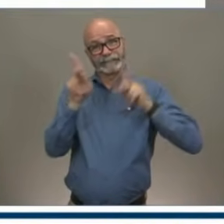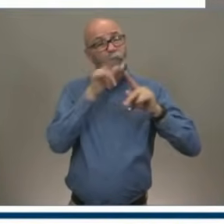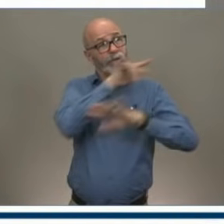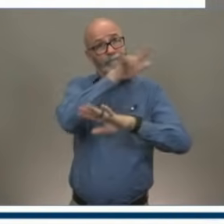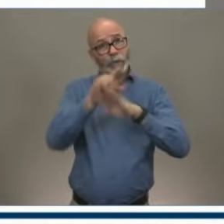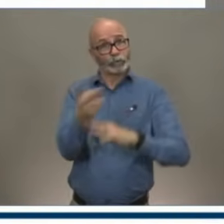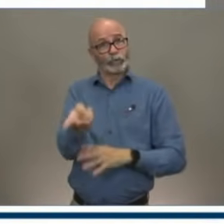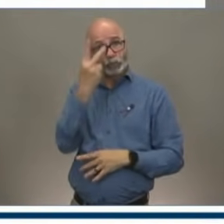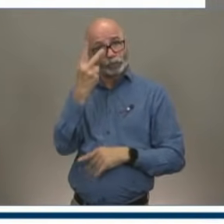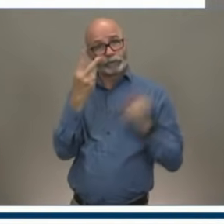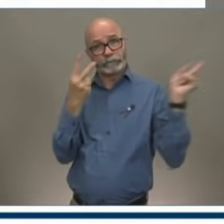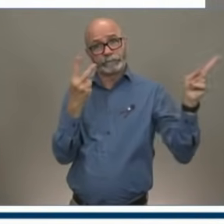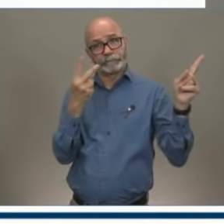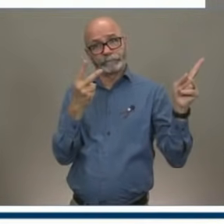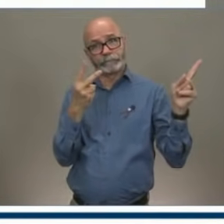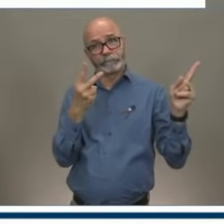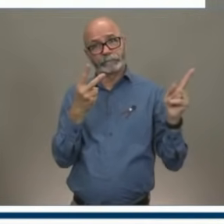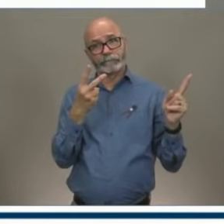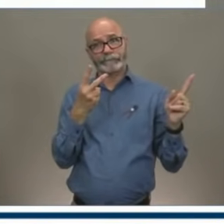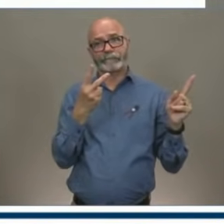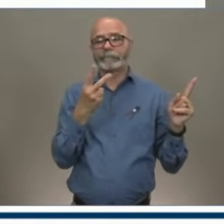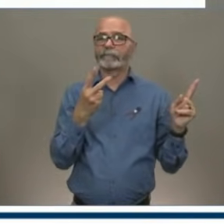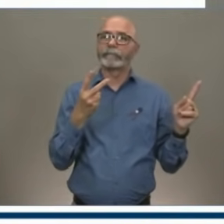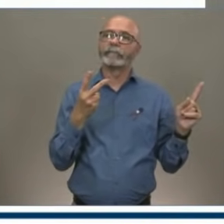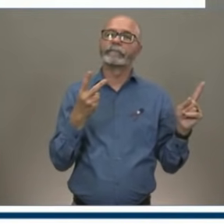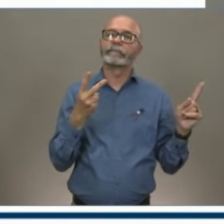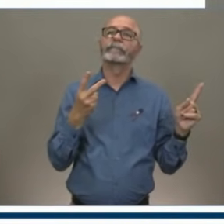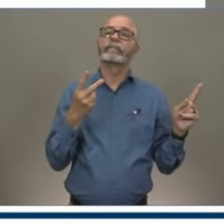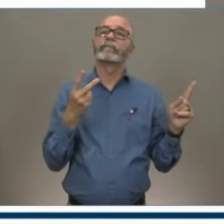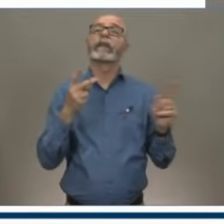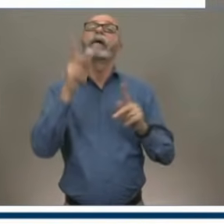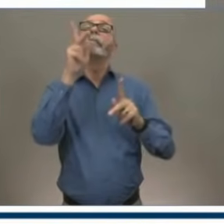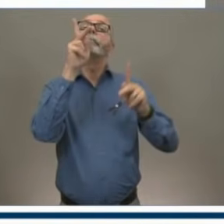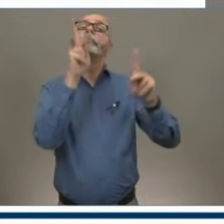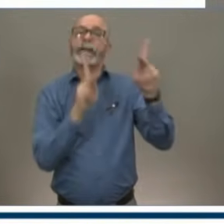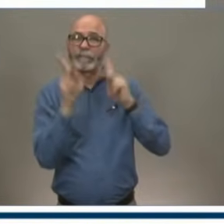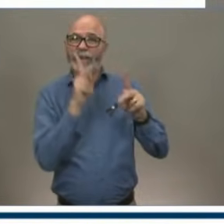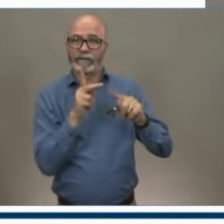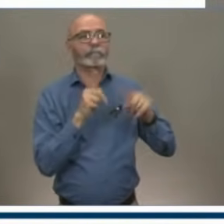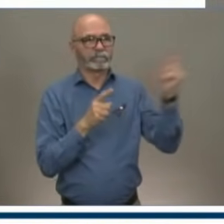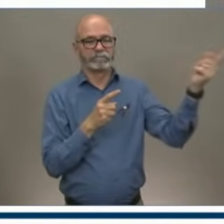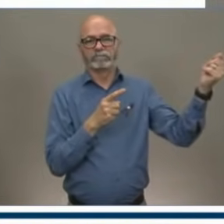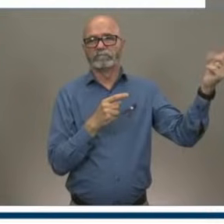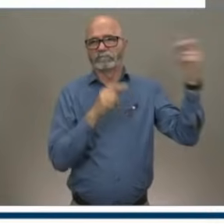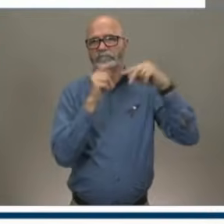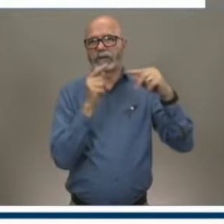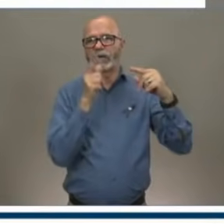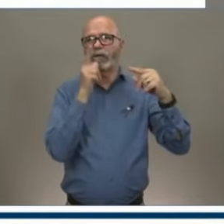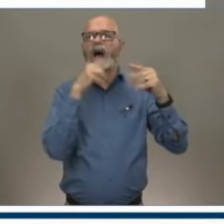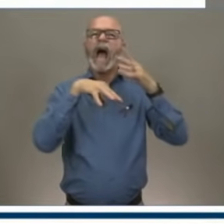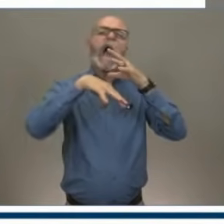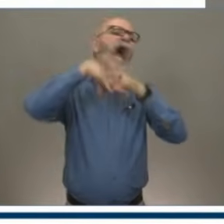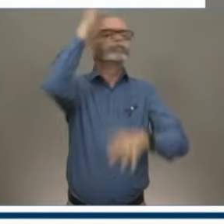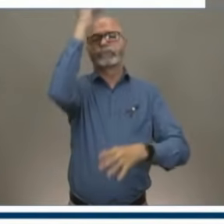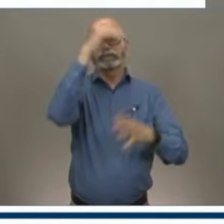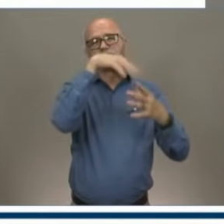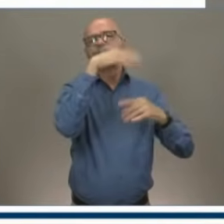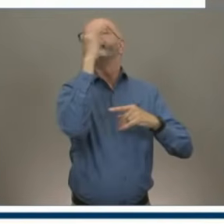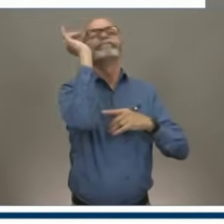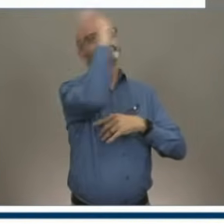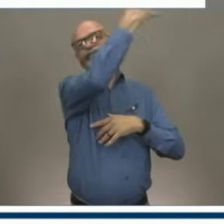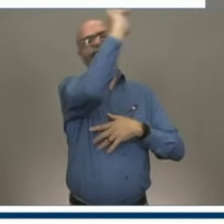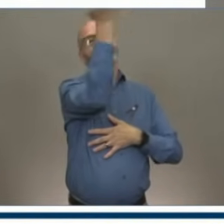weeks, but we've had a couple of our most recent cases are people who have had travel outside of the bubble, have isolated as